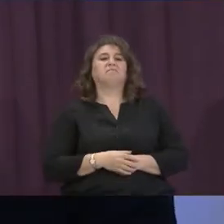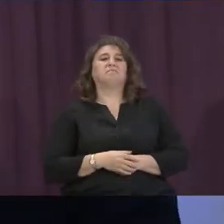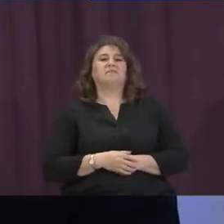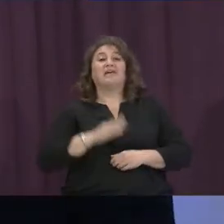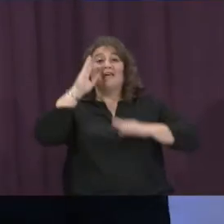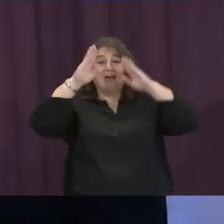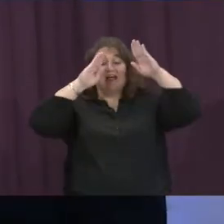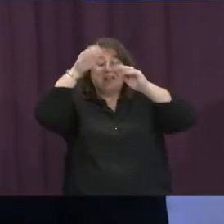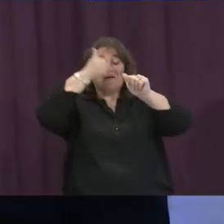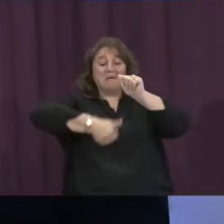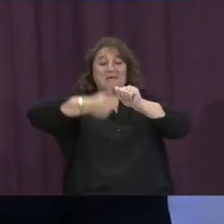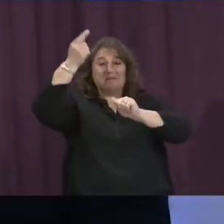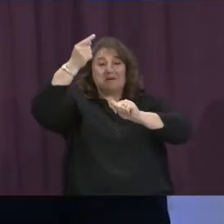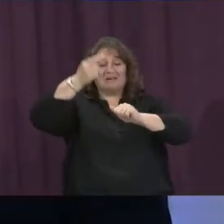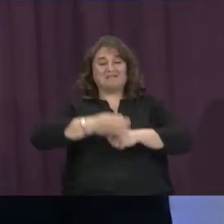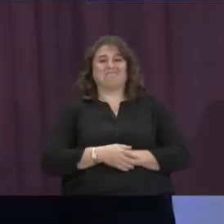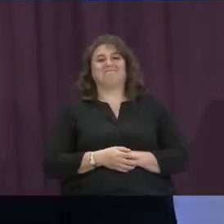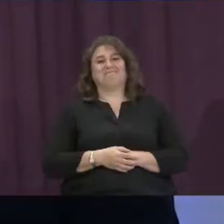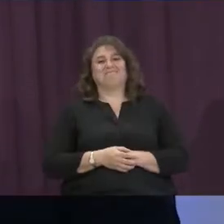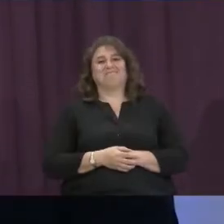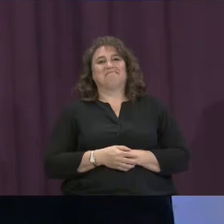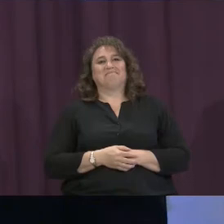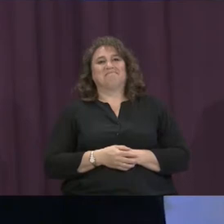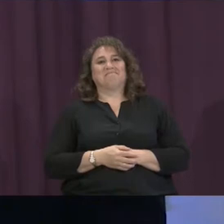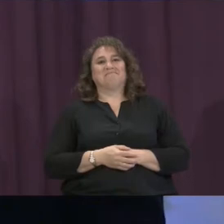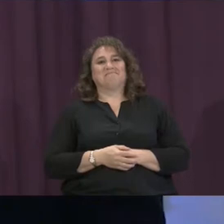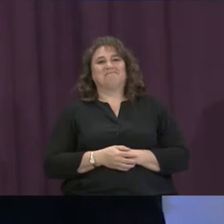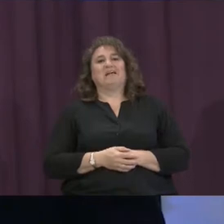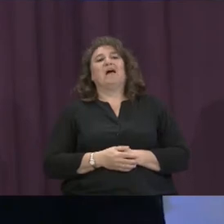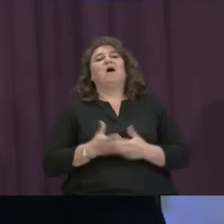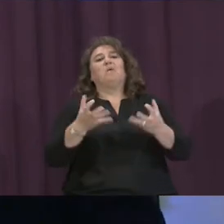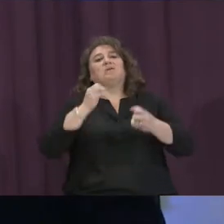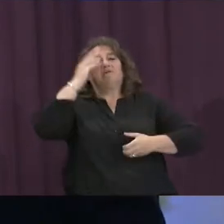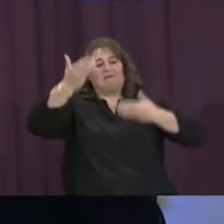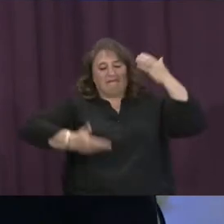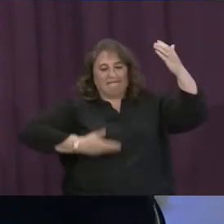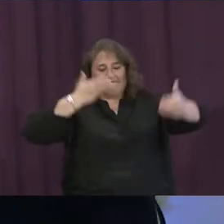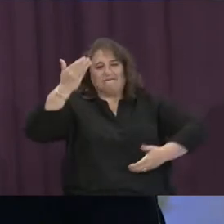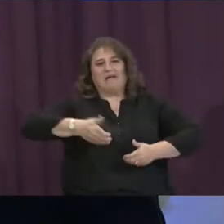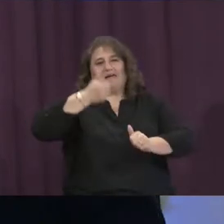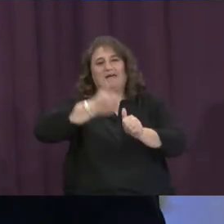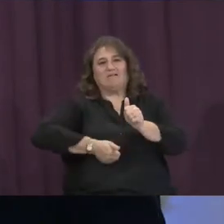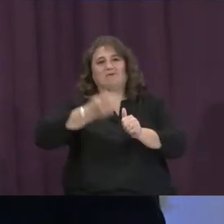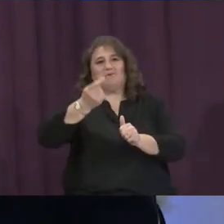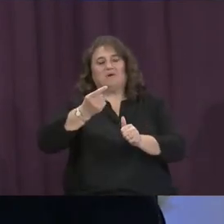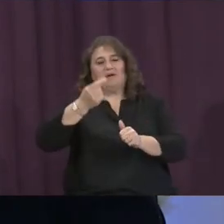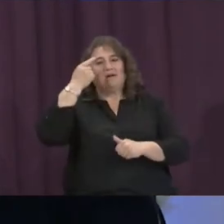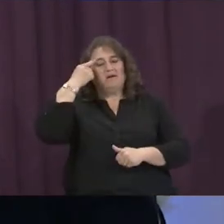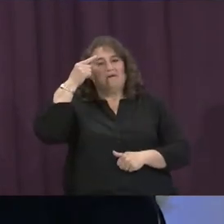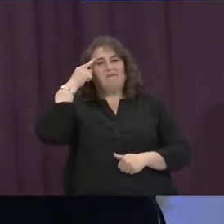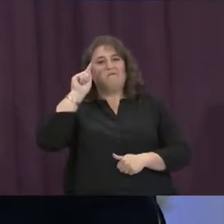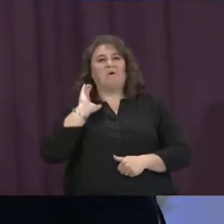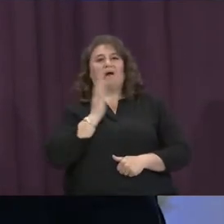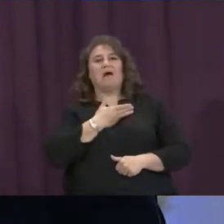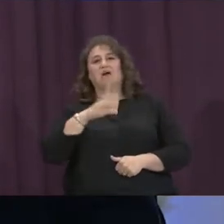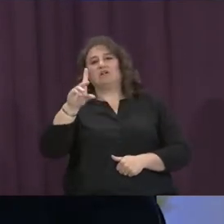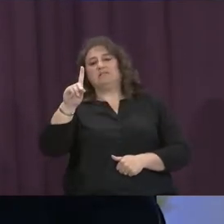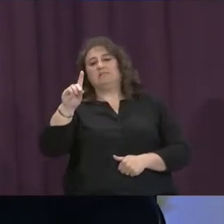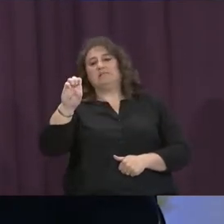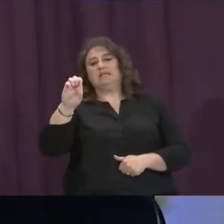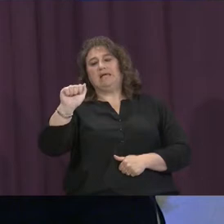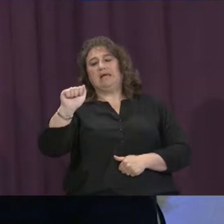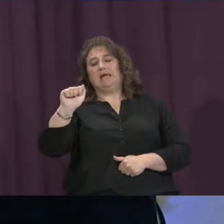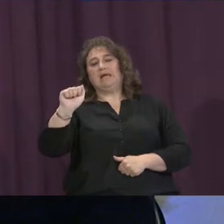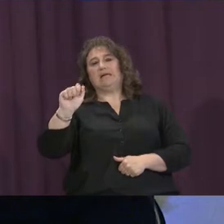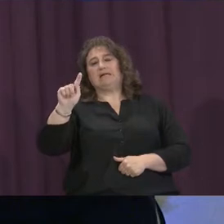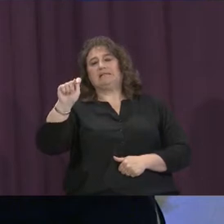Hi, everybody. I just want to invite all of our community members to attend the upcoming DEA Take Back Day.